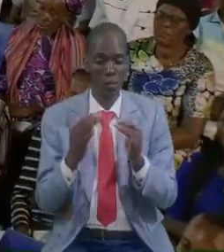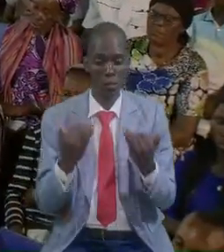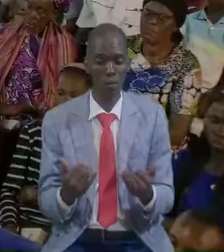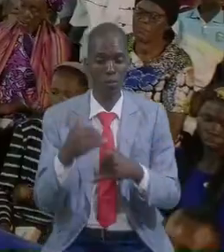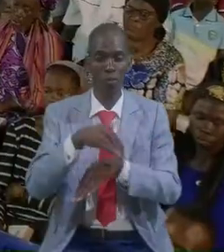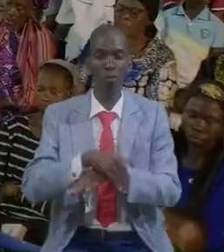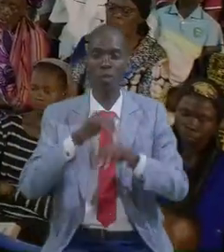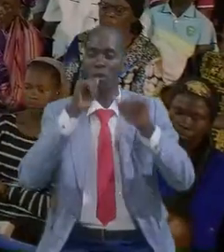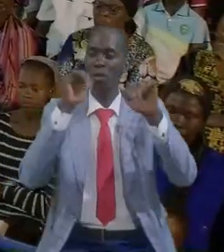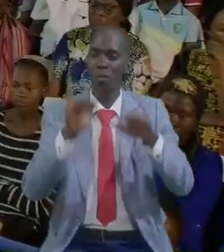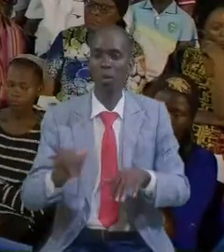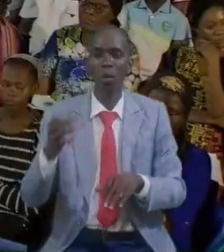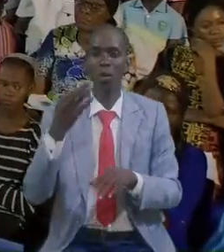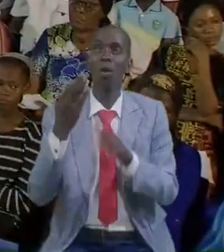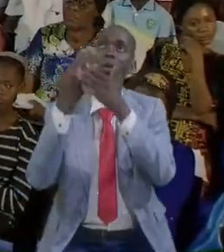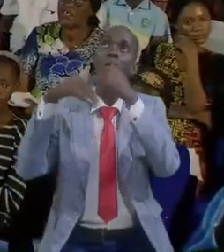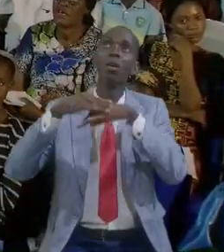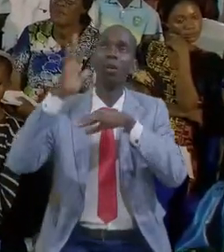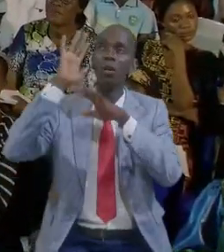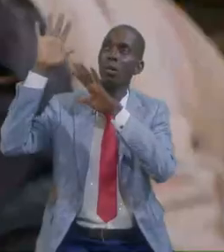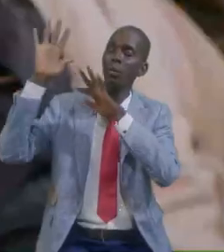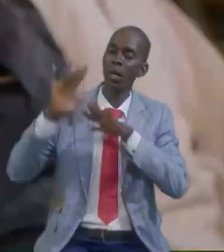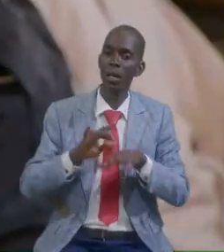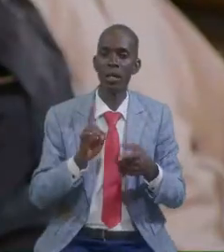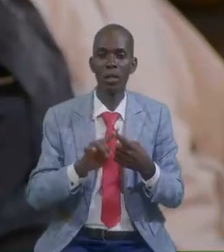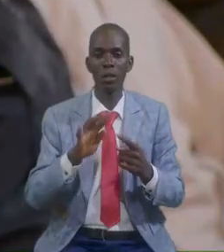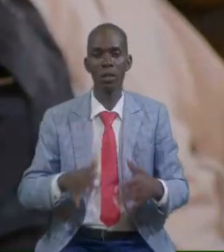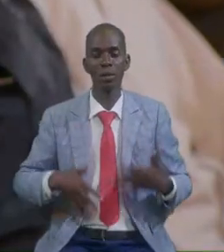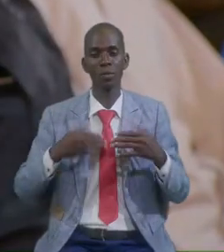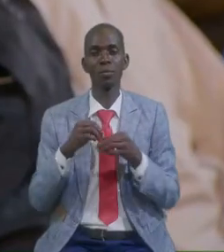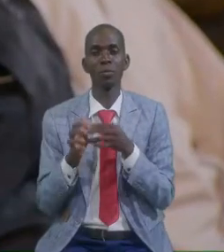of heaven will flow into your life.